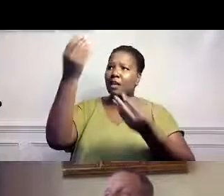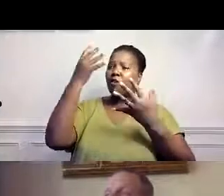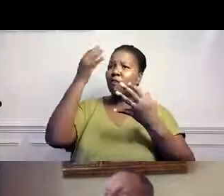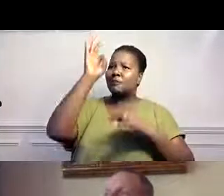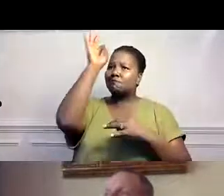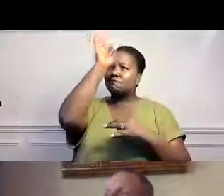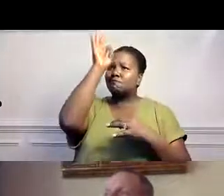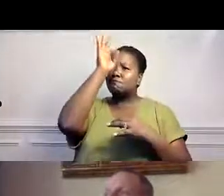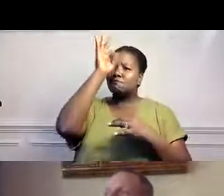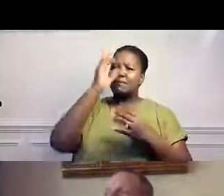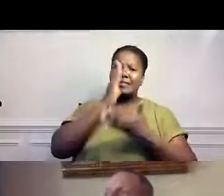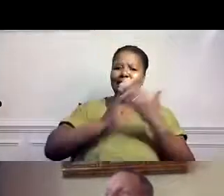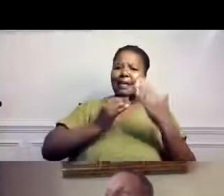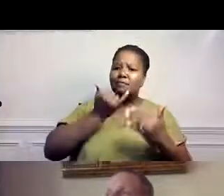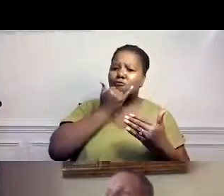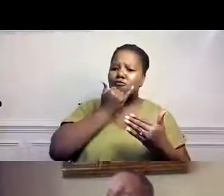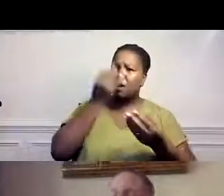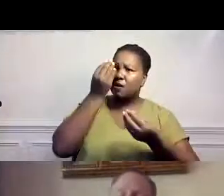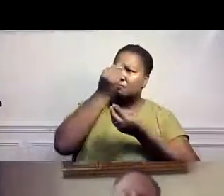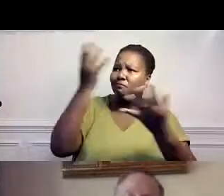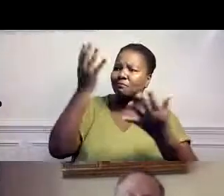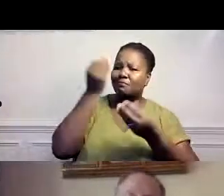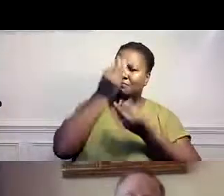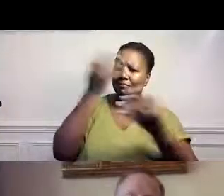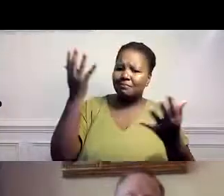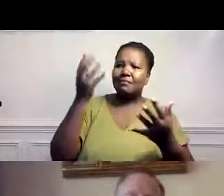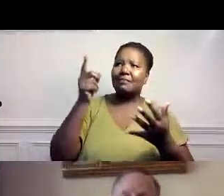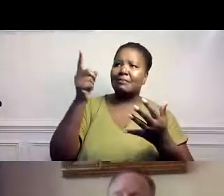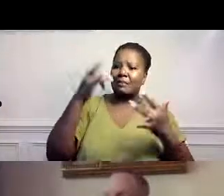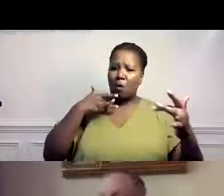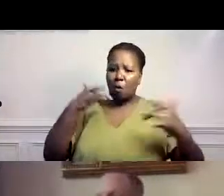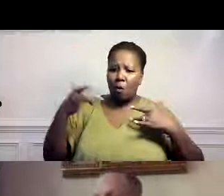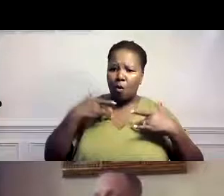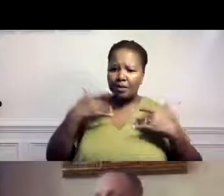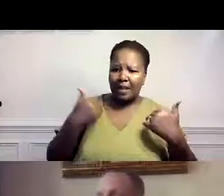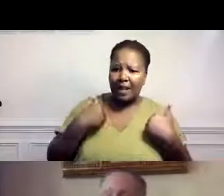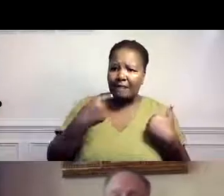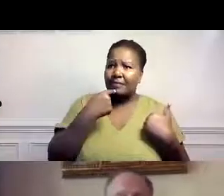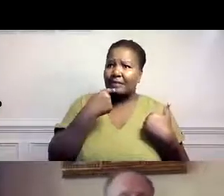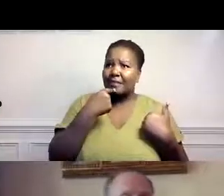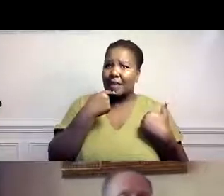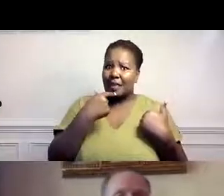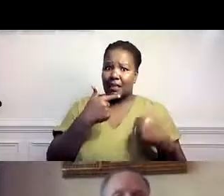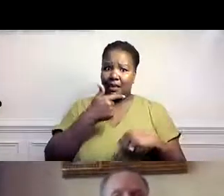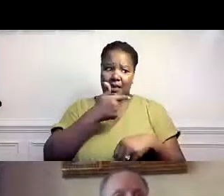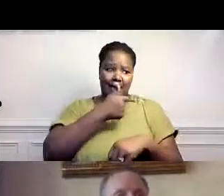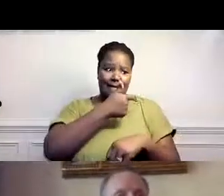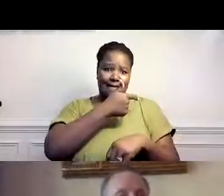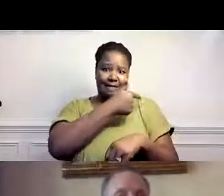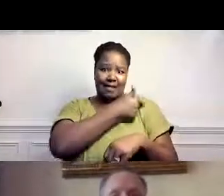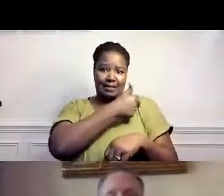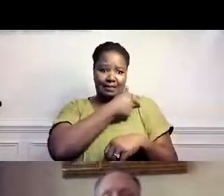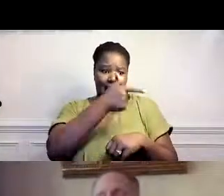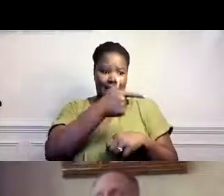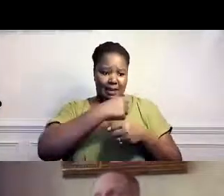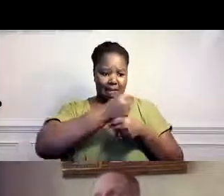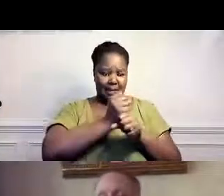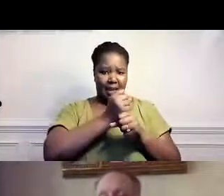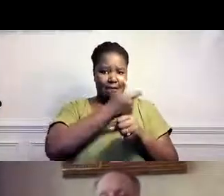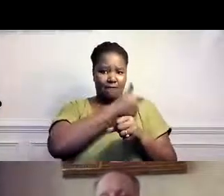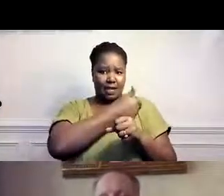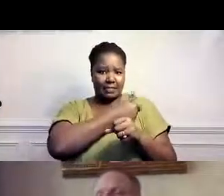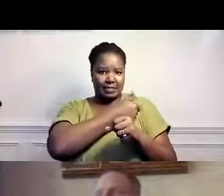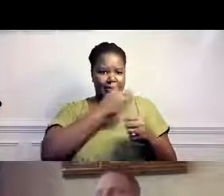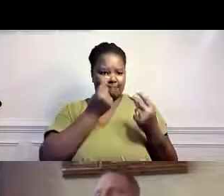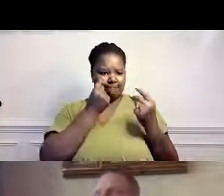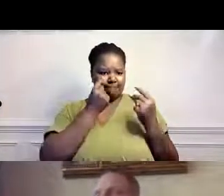there in terms of concerns that the vaccine was created too quickly. These vaccines went